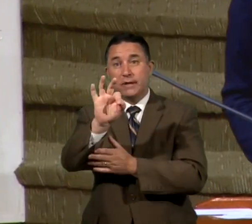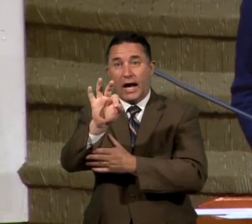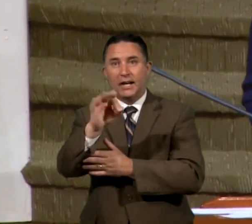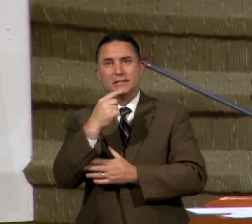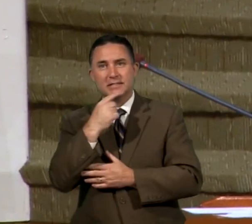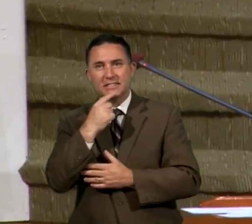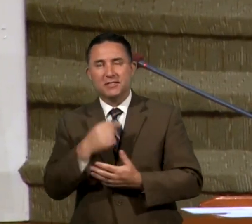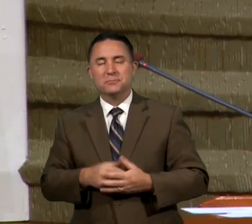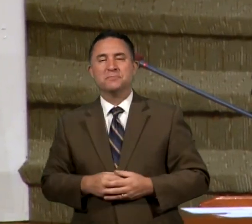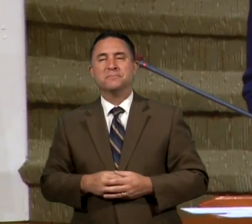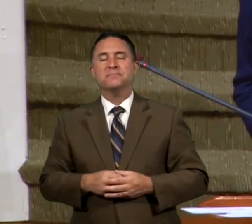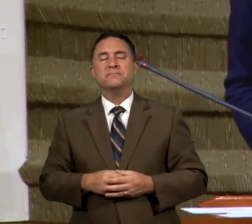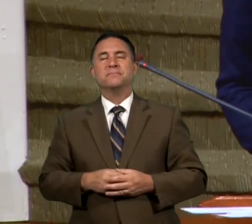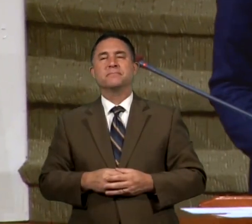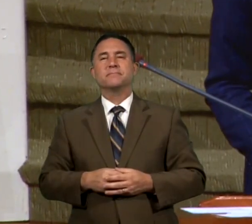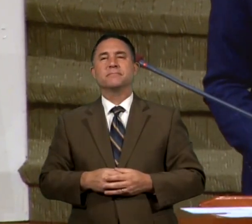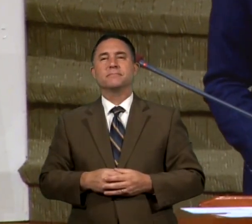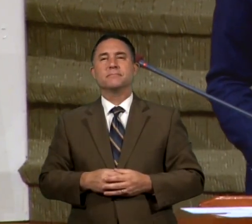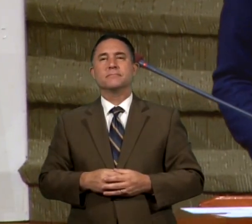Look what it says.